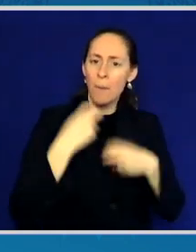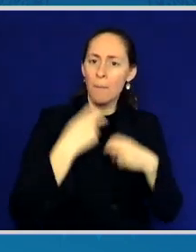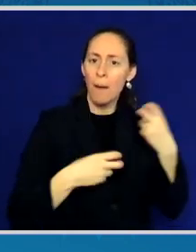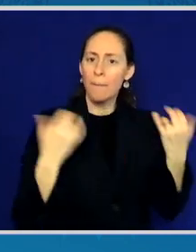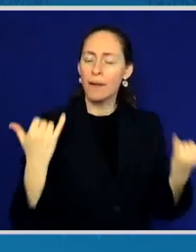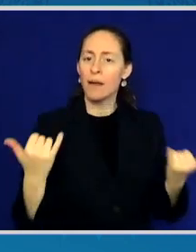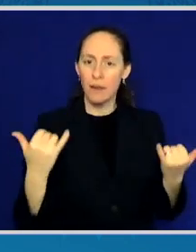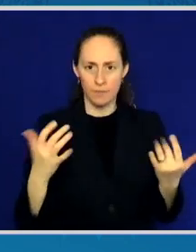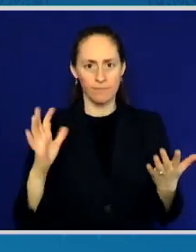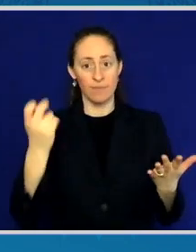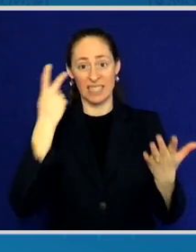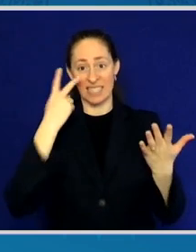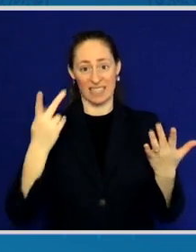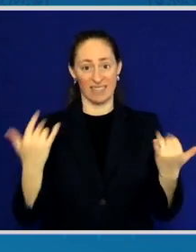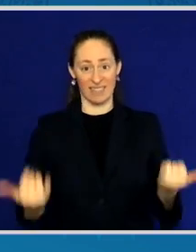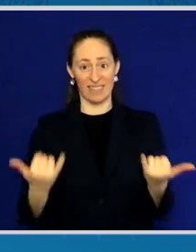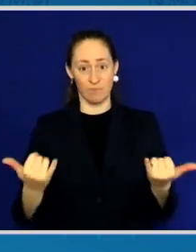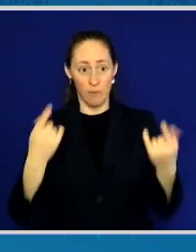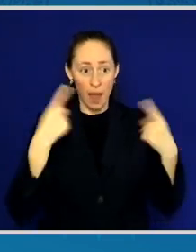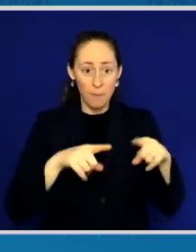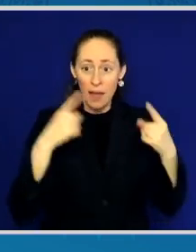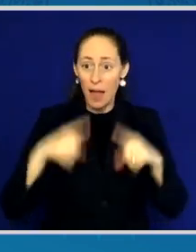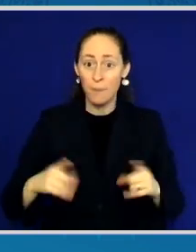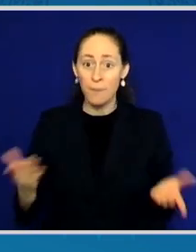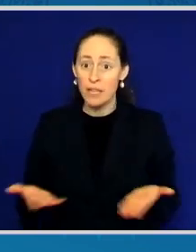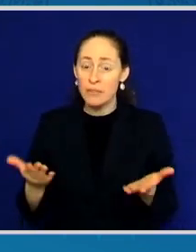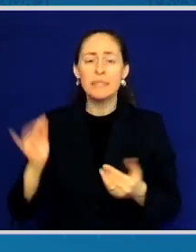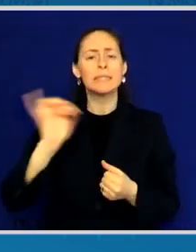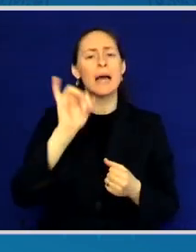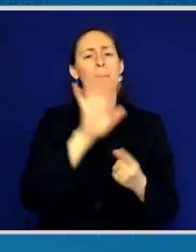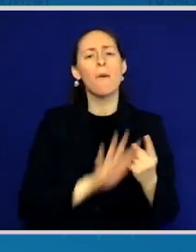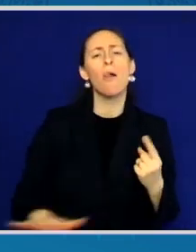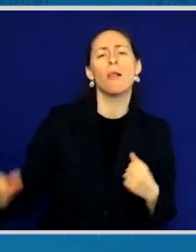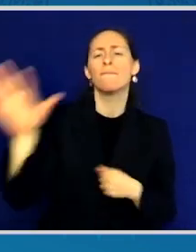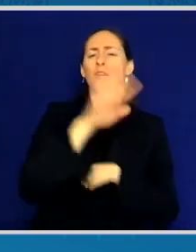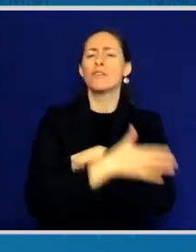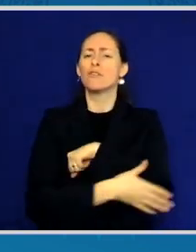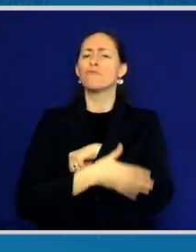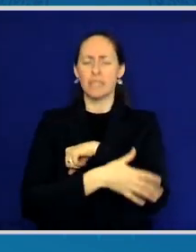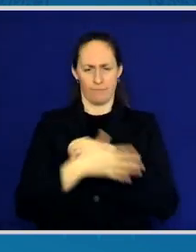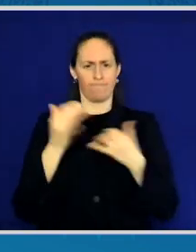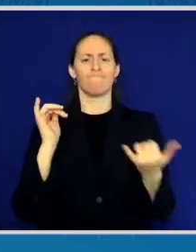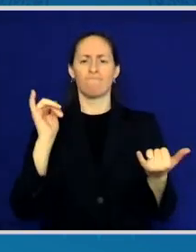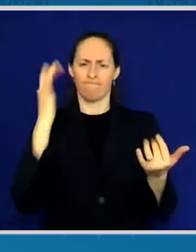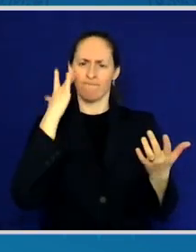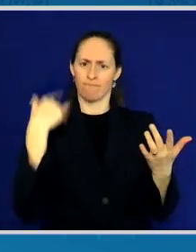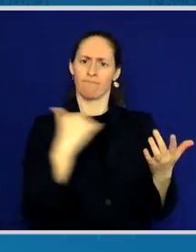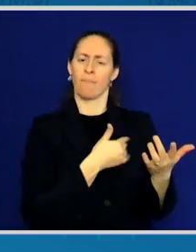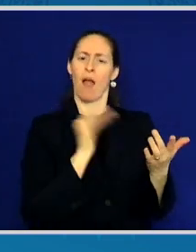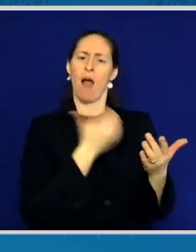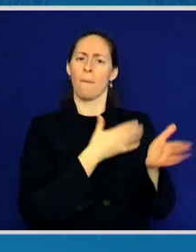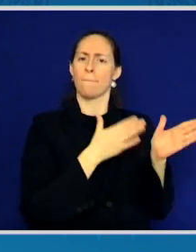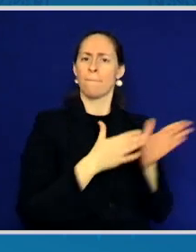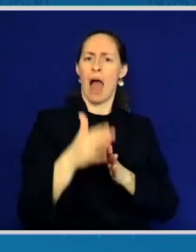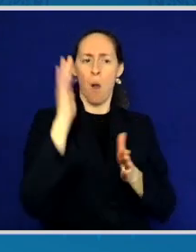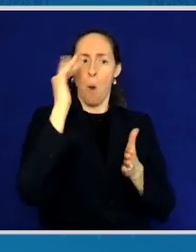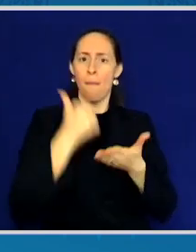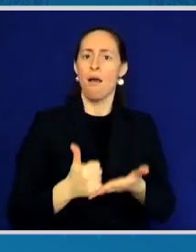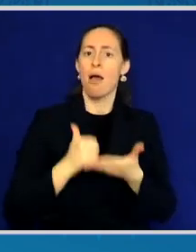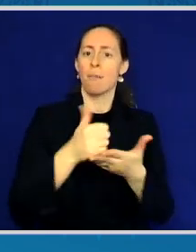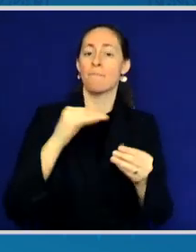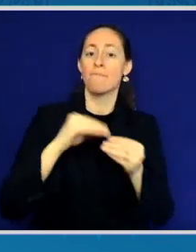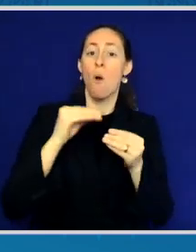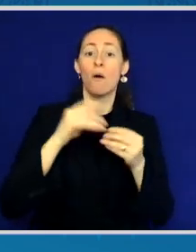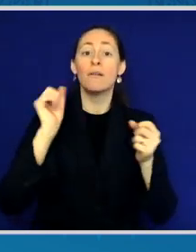happening around our country, and the American Jobs Plan will help grow that exponentially, which is also the creation of electric